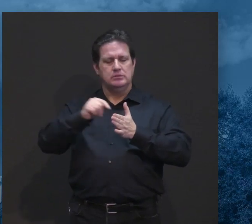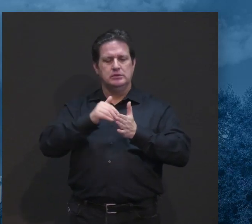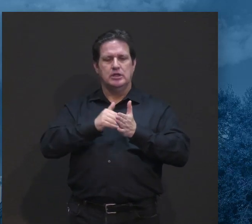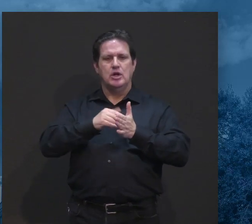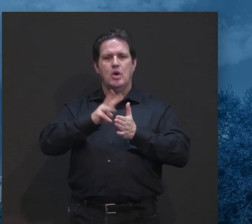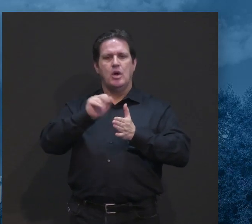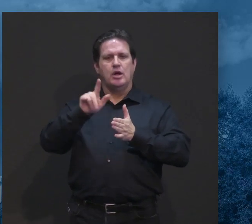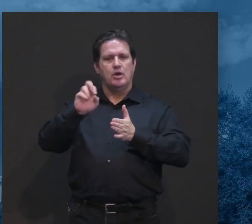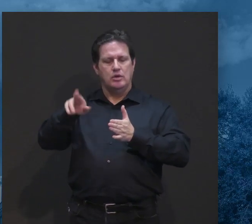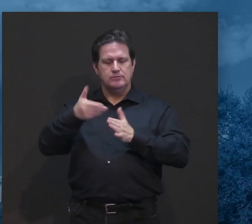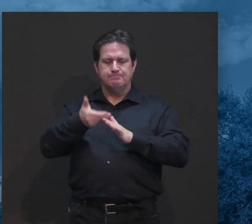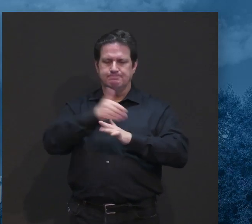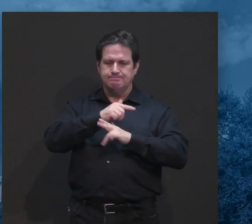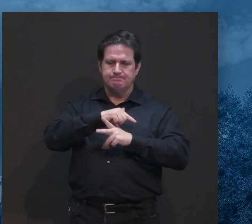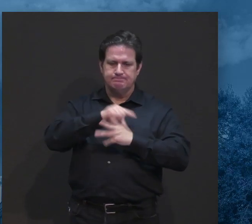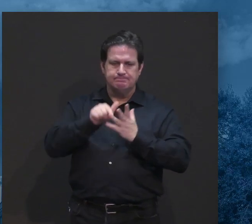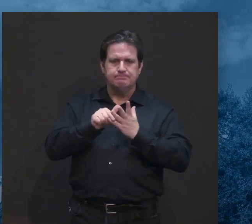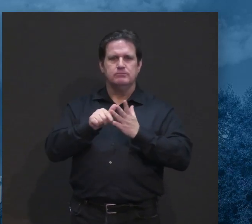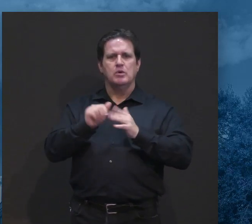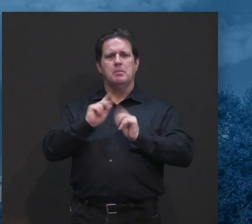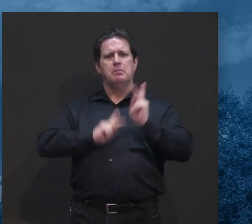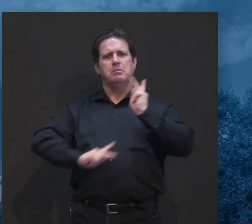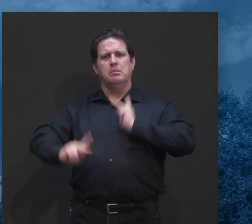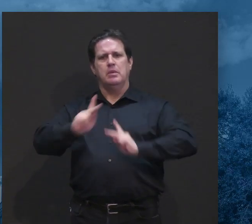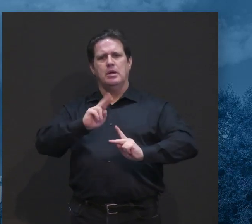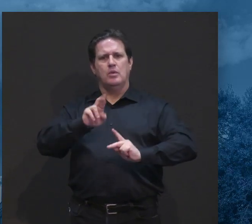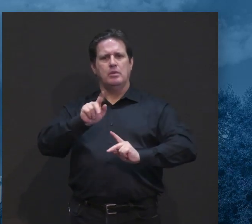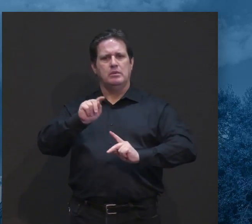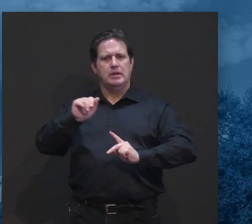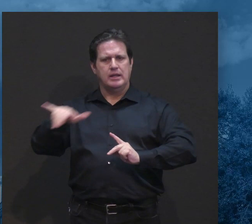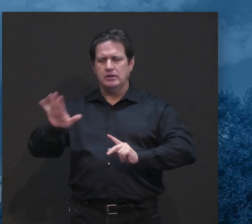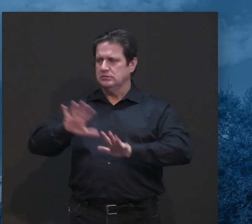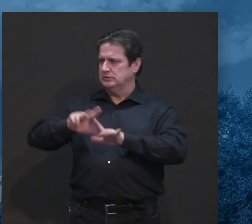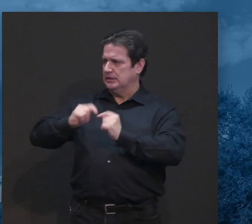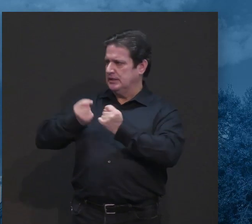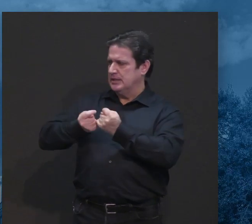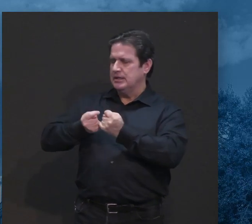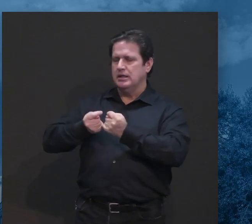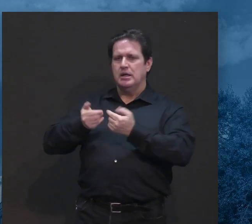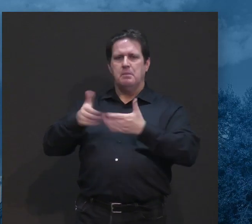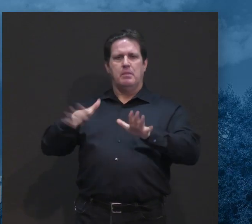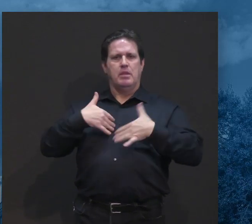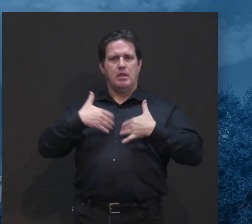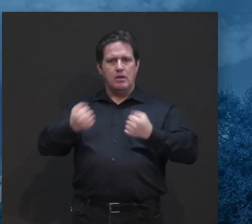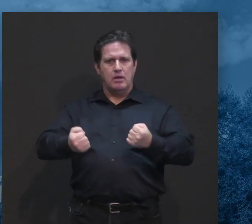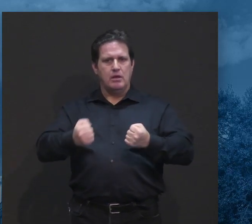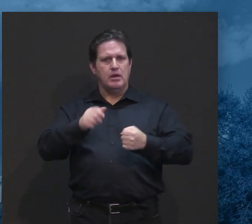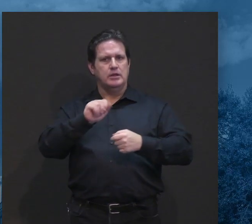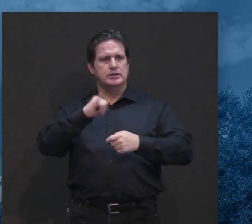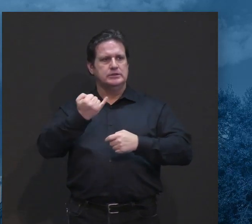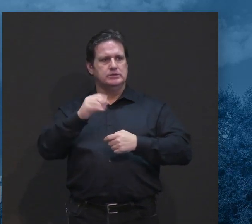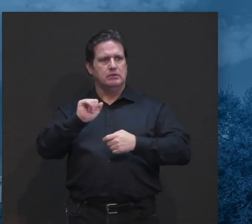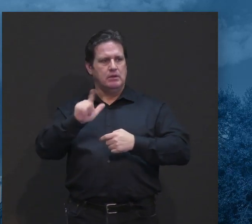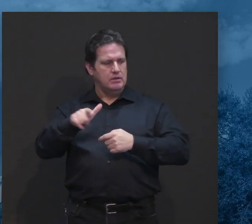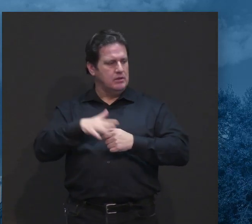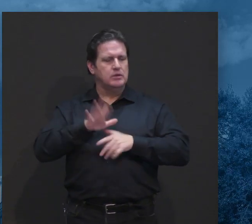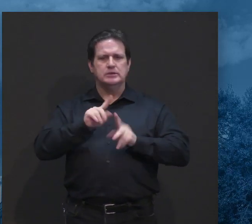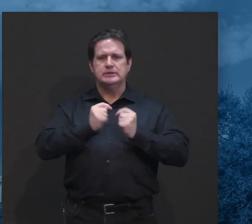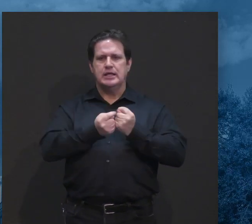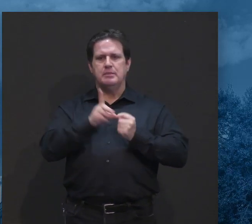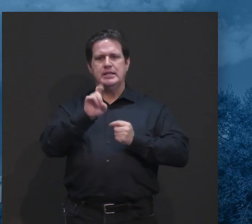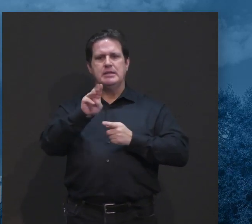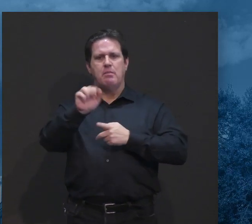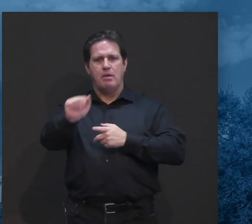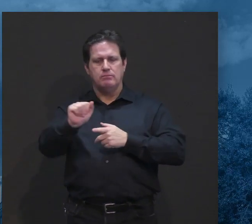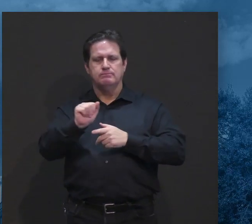Walker before her, all the people, Dr. Rattay, your team at the Division of Public Health, AJ, your team at DEMA,